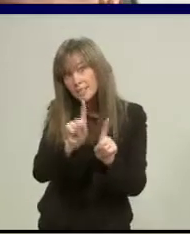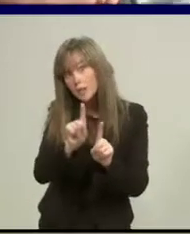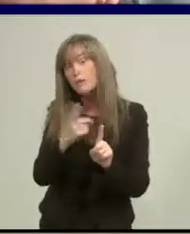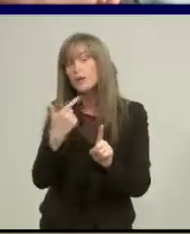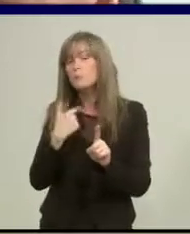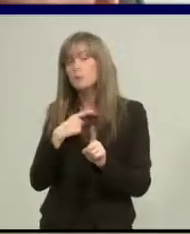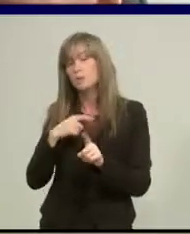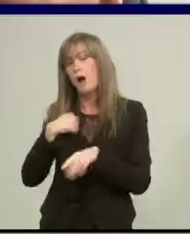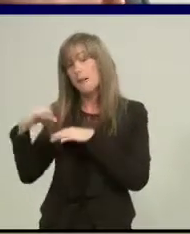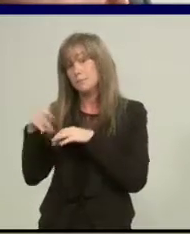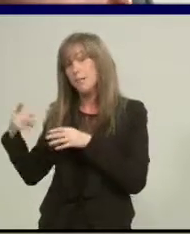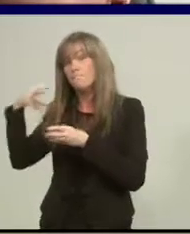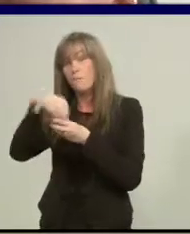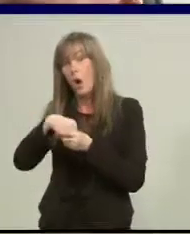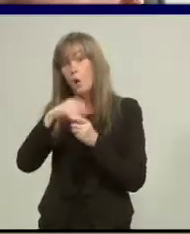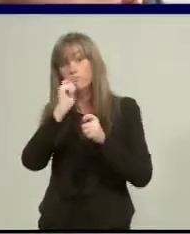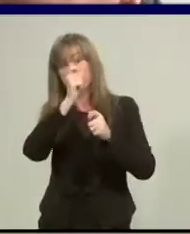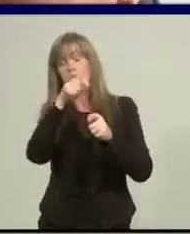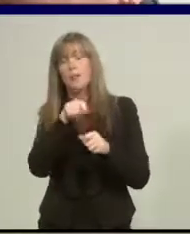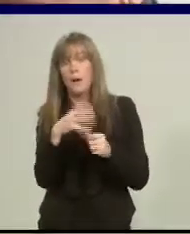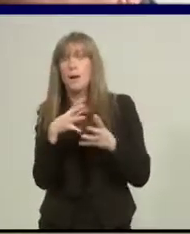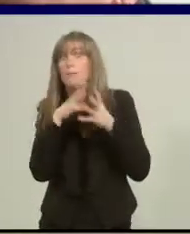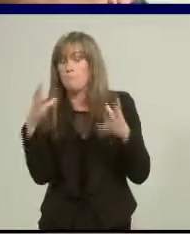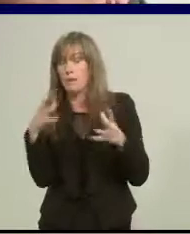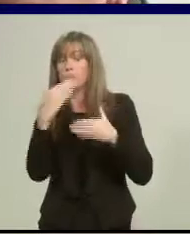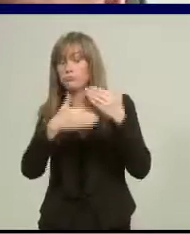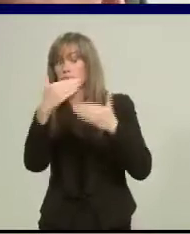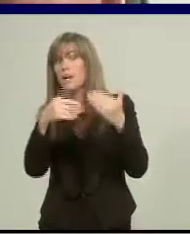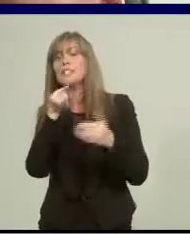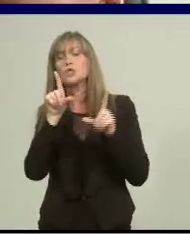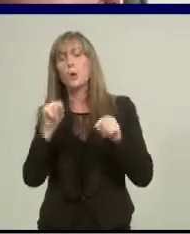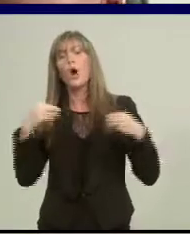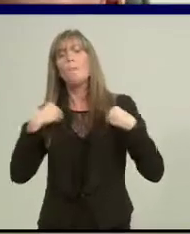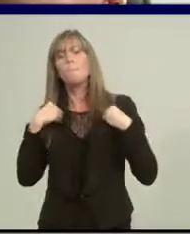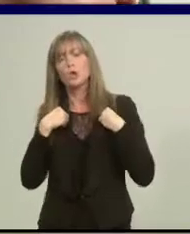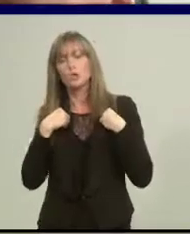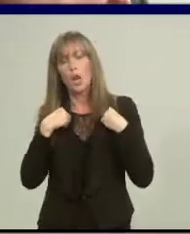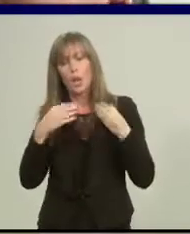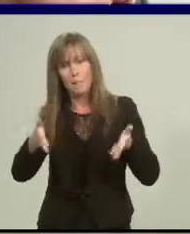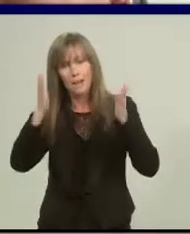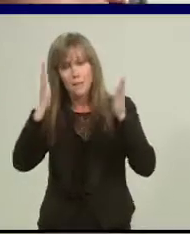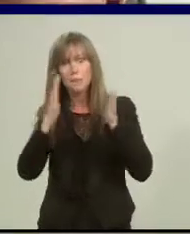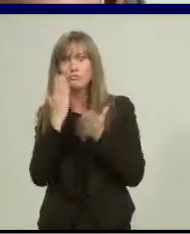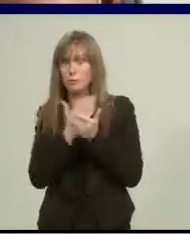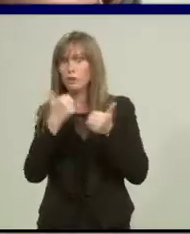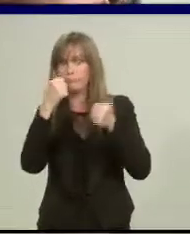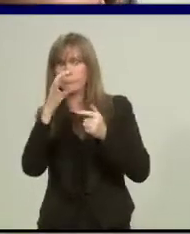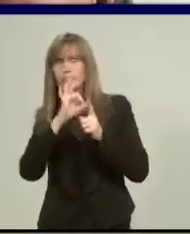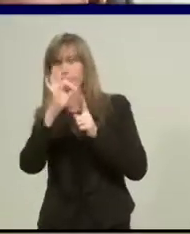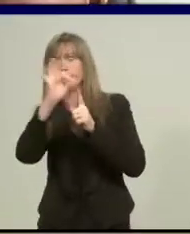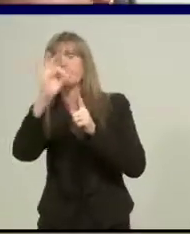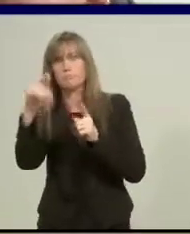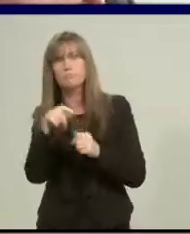husband's involved with it, and they're making huge progress on the buildings. He's doing commercial buildings, so huge progress,